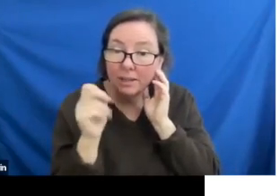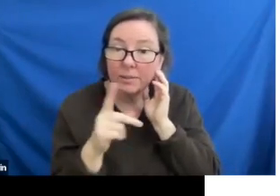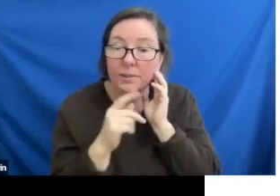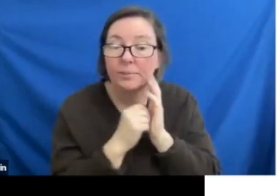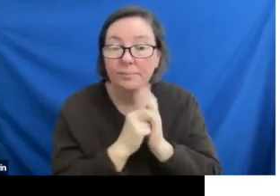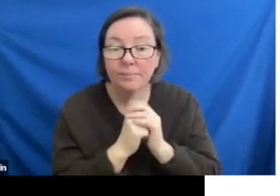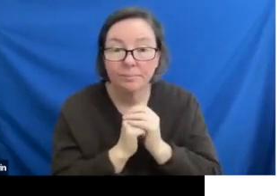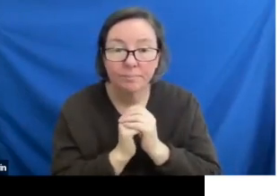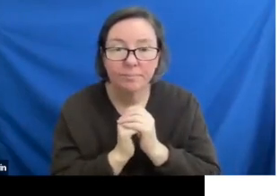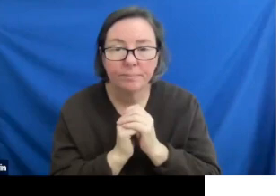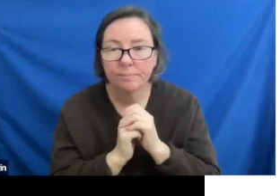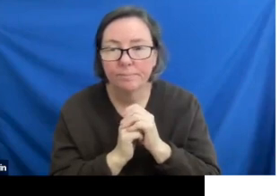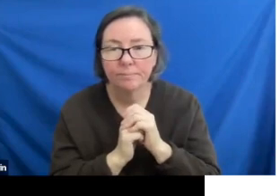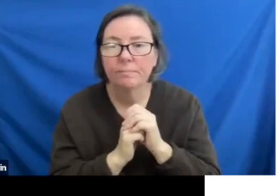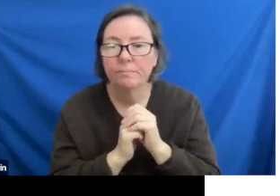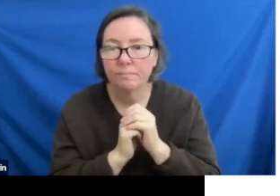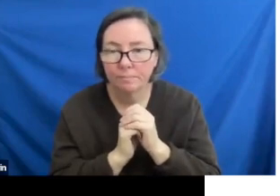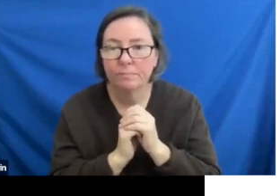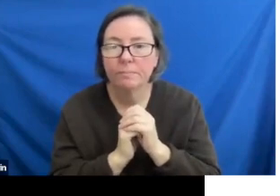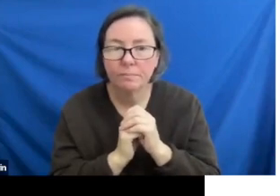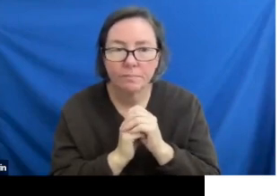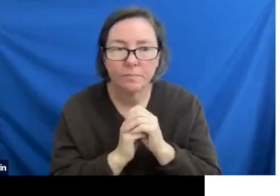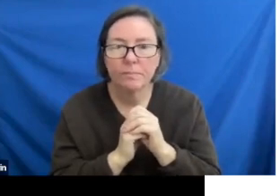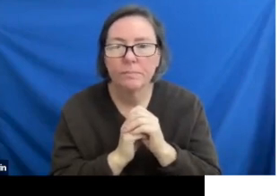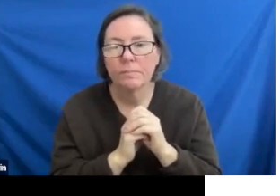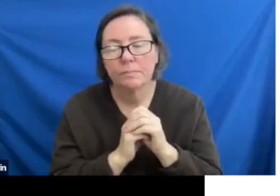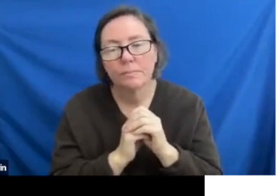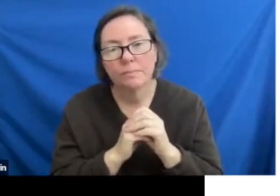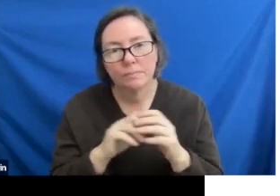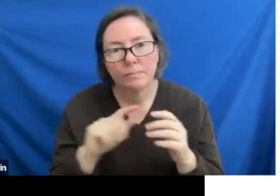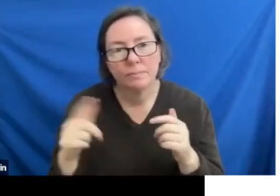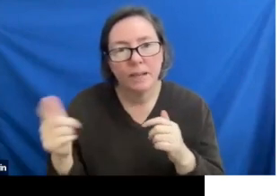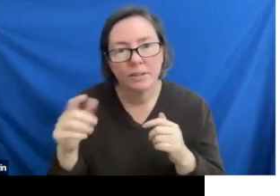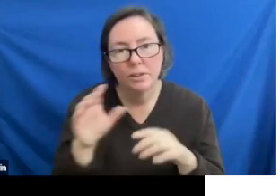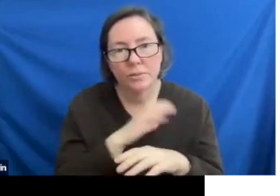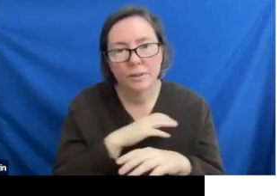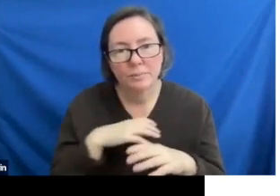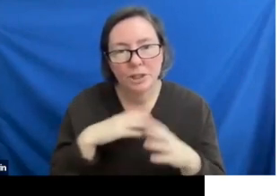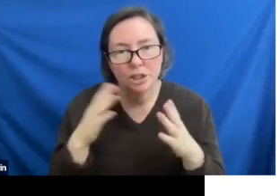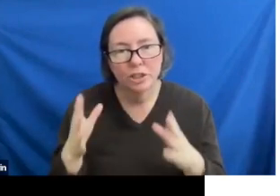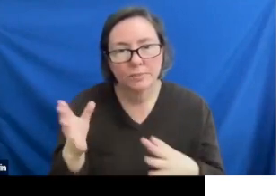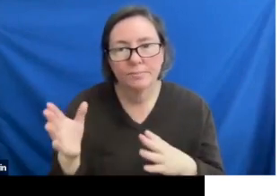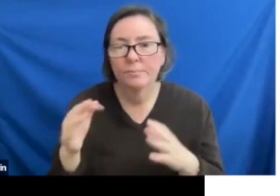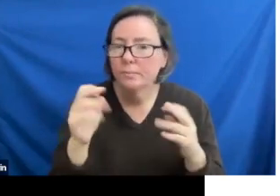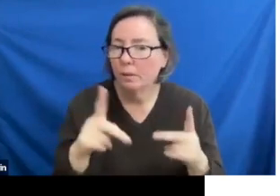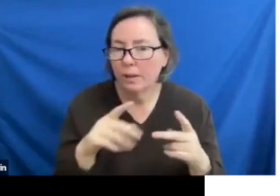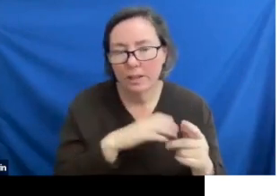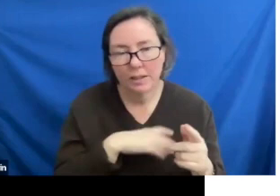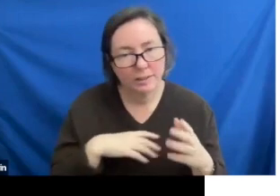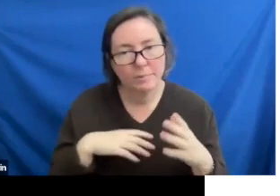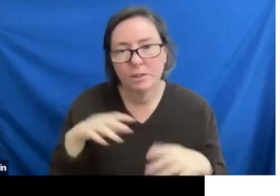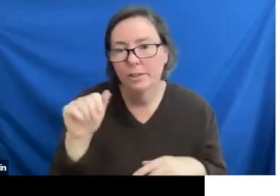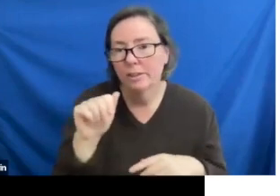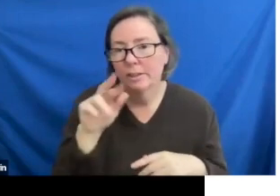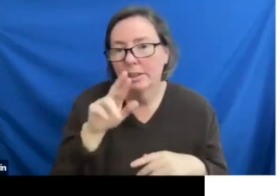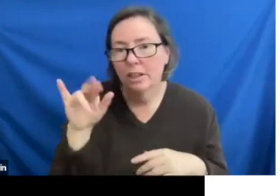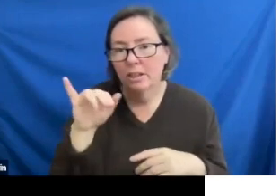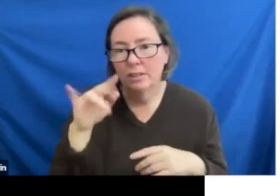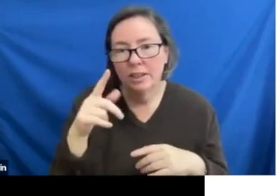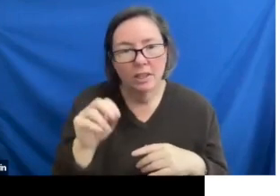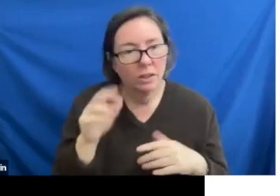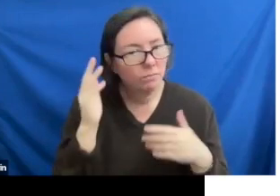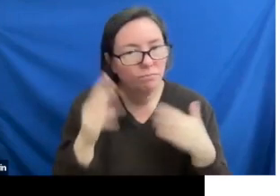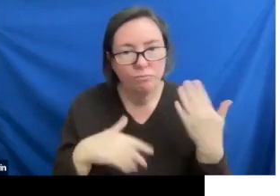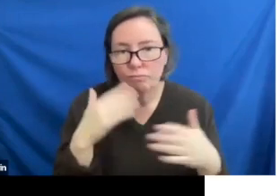mic permissions. But in the interim, pass it back to you, Commissioner. Absolutely. So we'll jump right into the